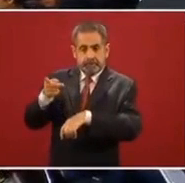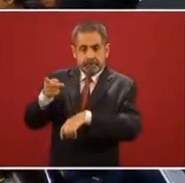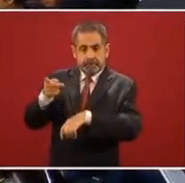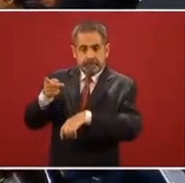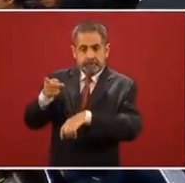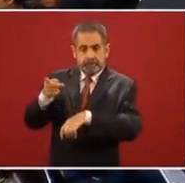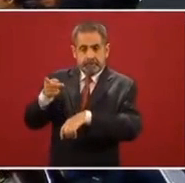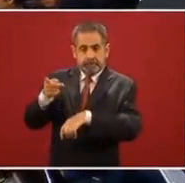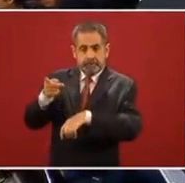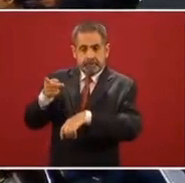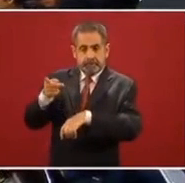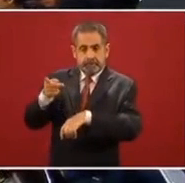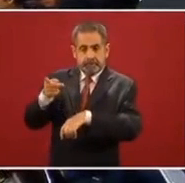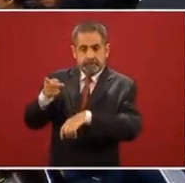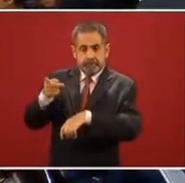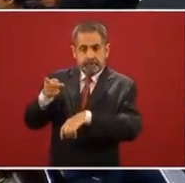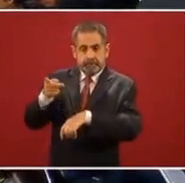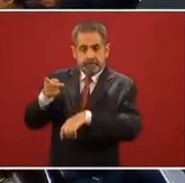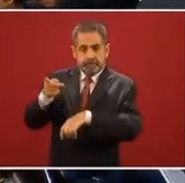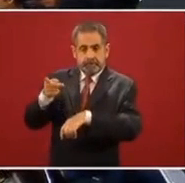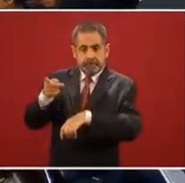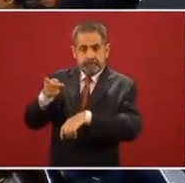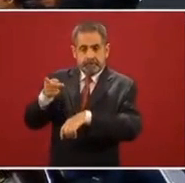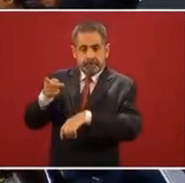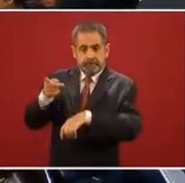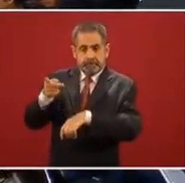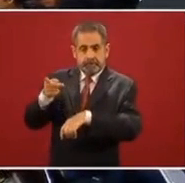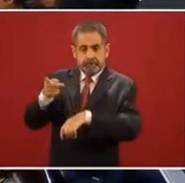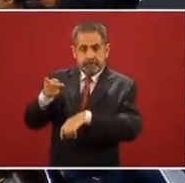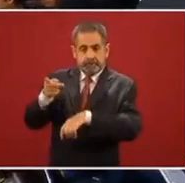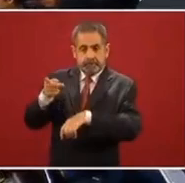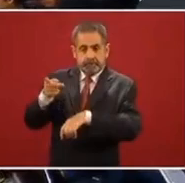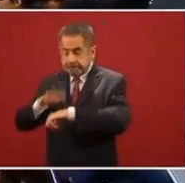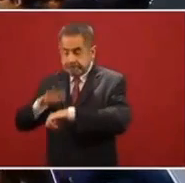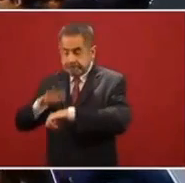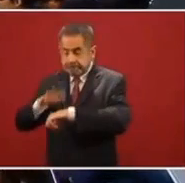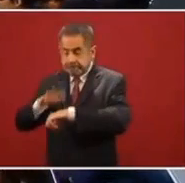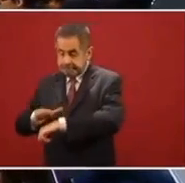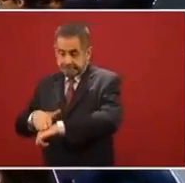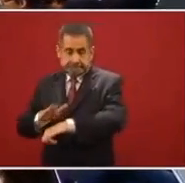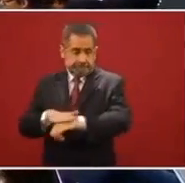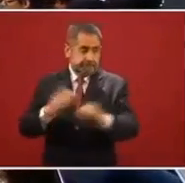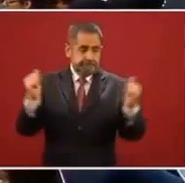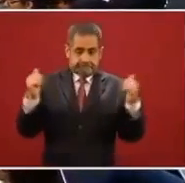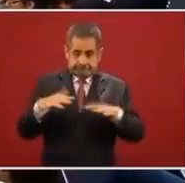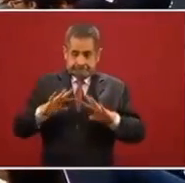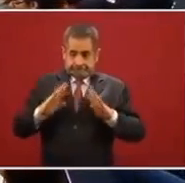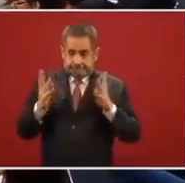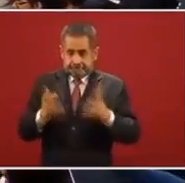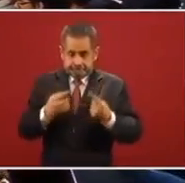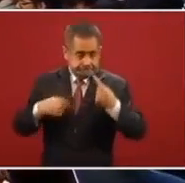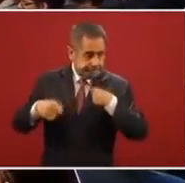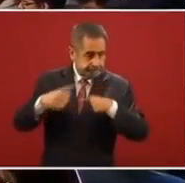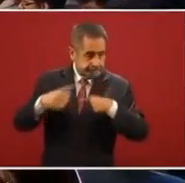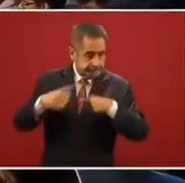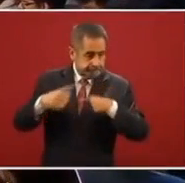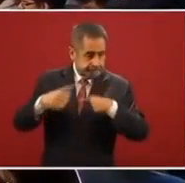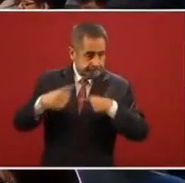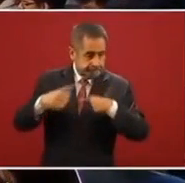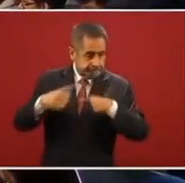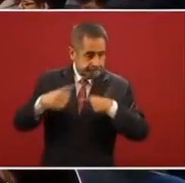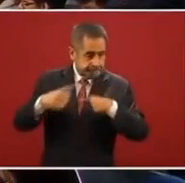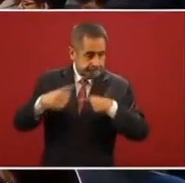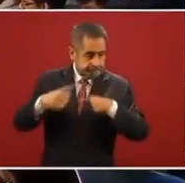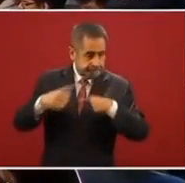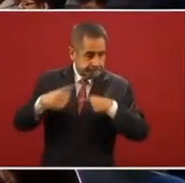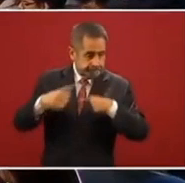was invoked by the Secretary of Health, se establecieron los pormenores and